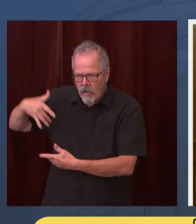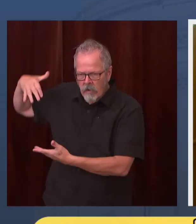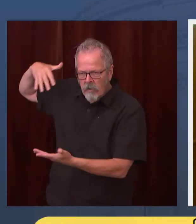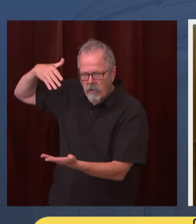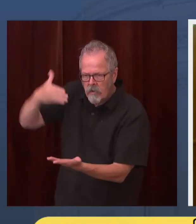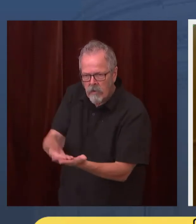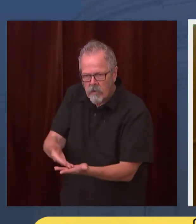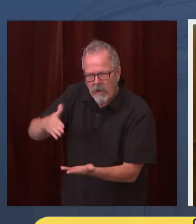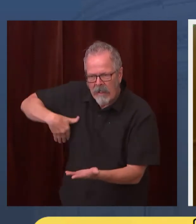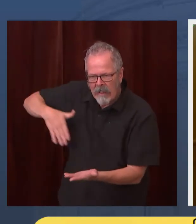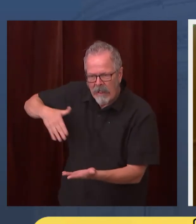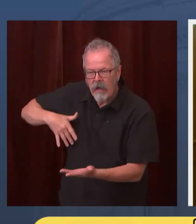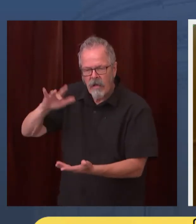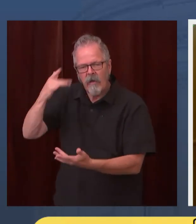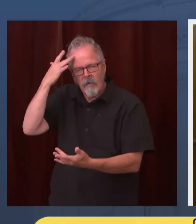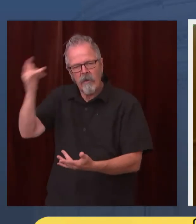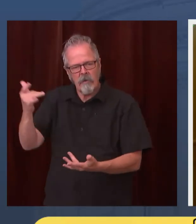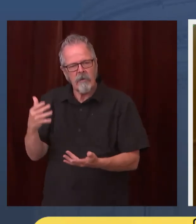the pandemic.